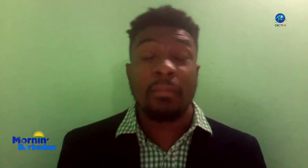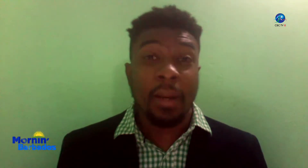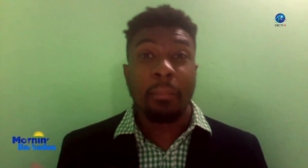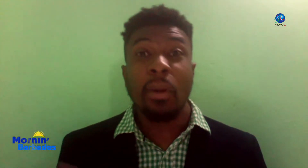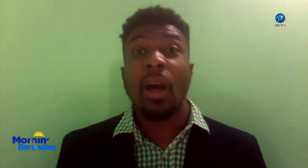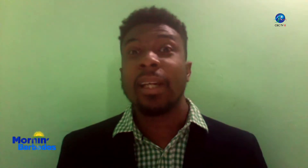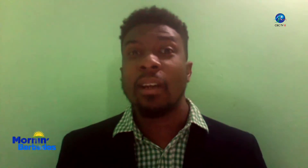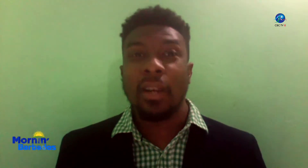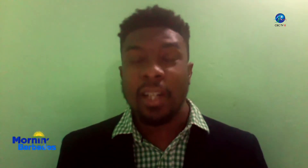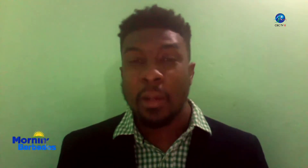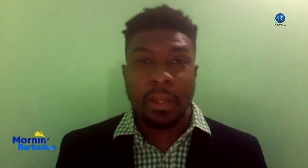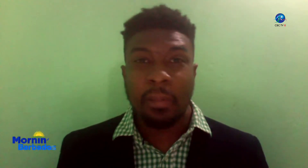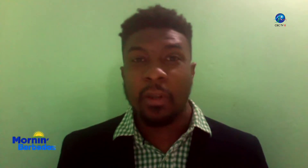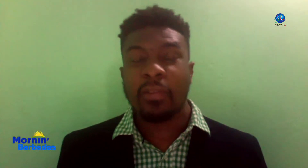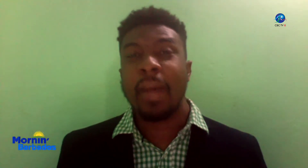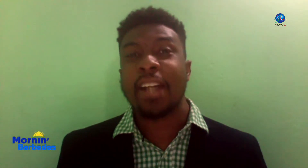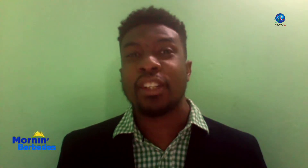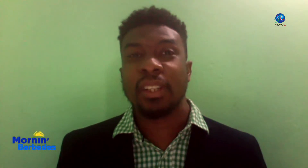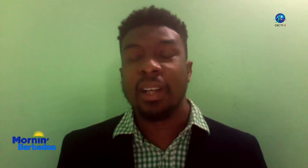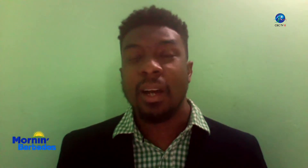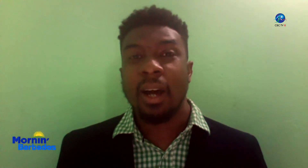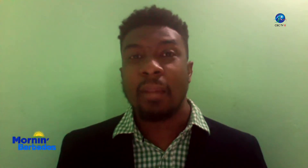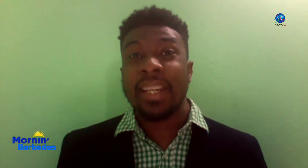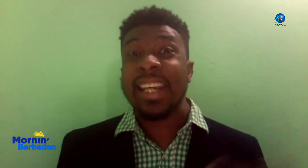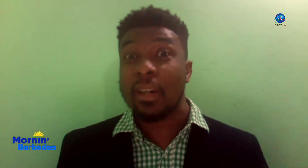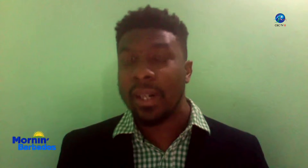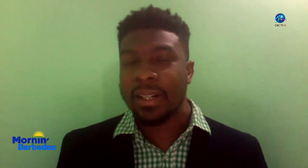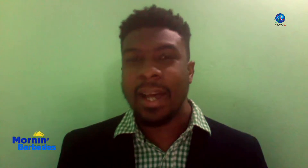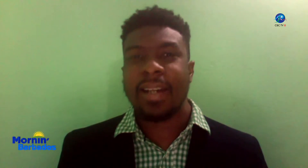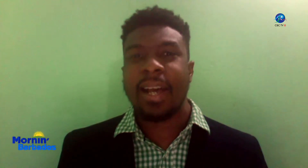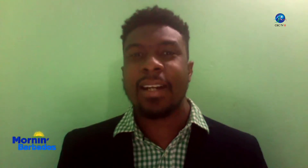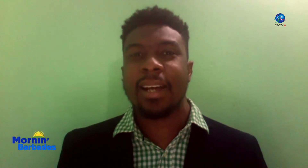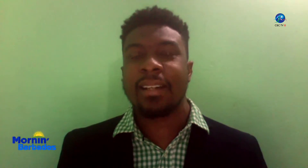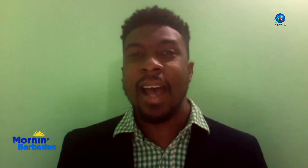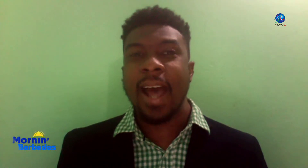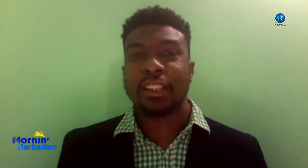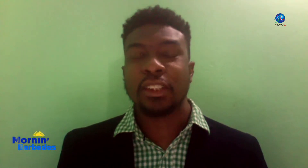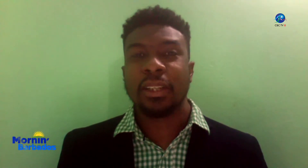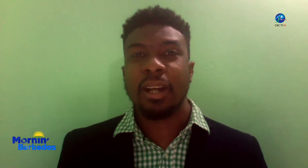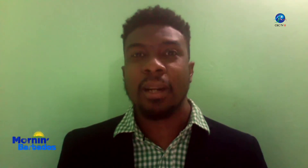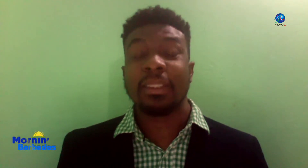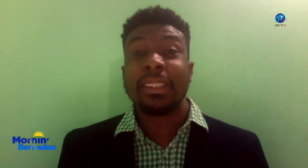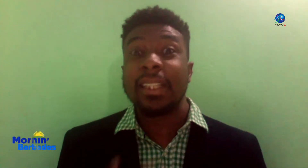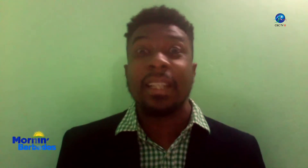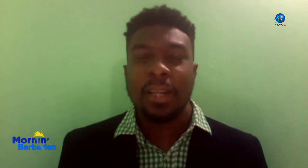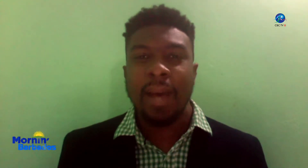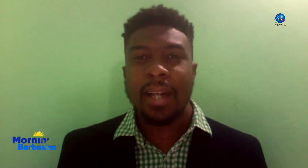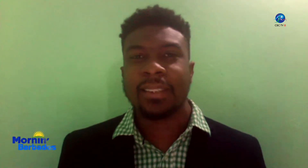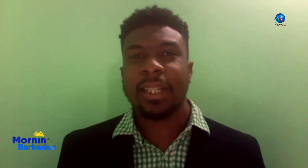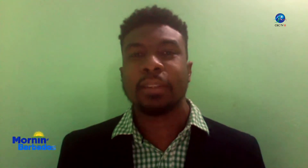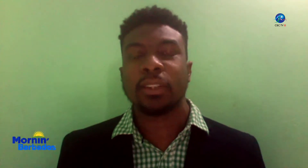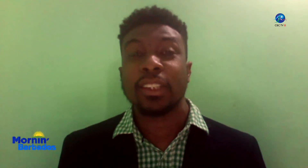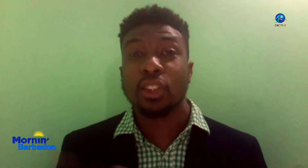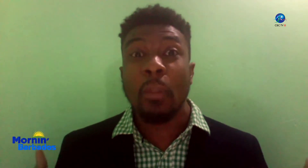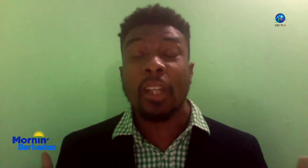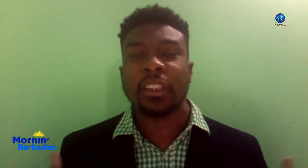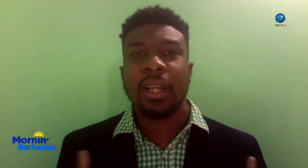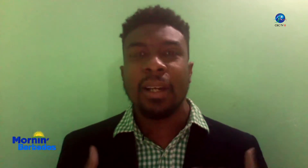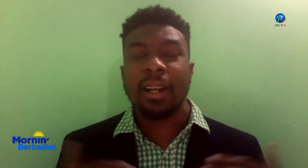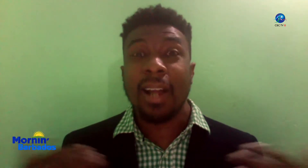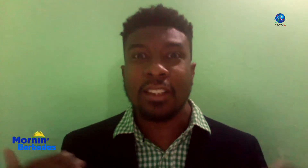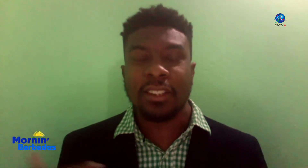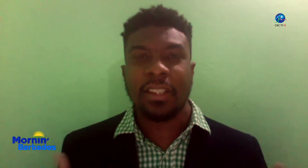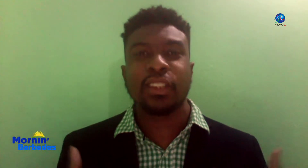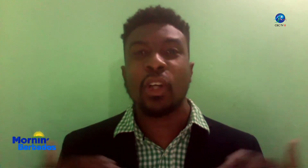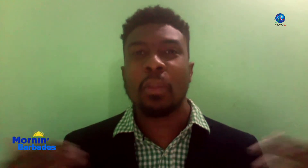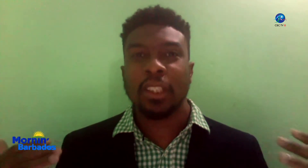people from Him, blocking our young people from actually hearing and actually seeking Him at this time. So there's so